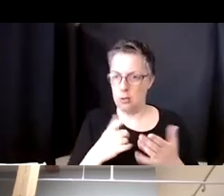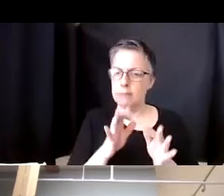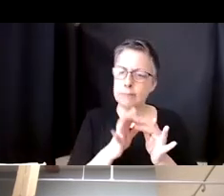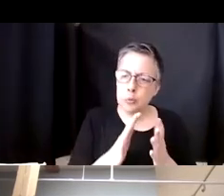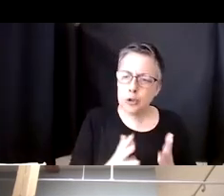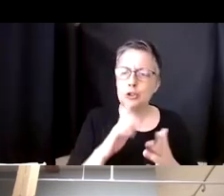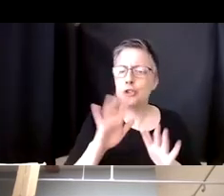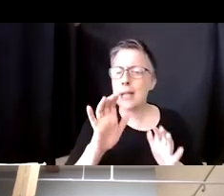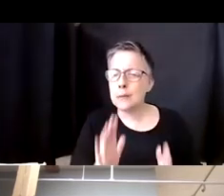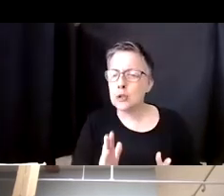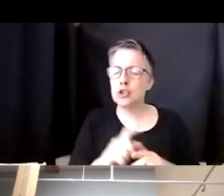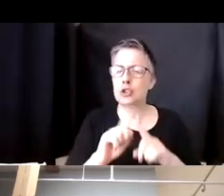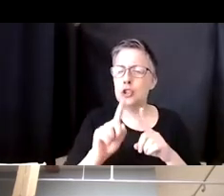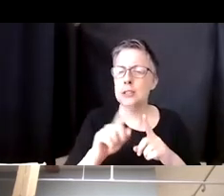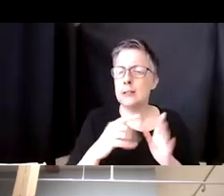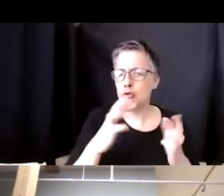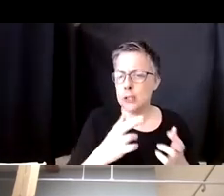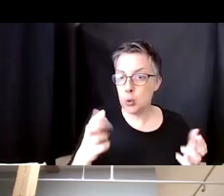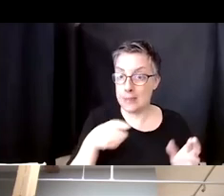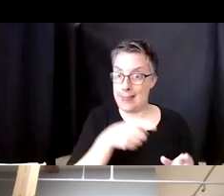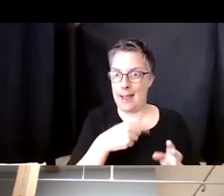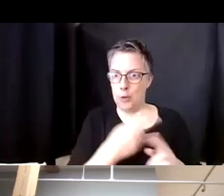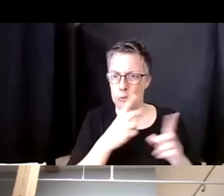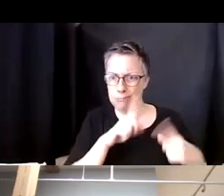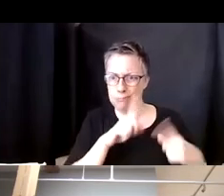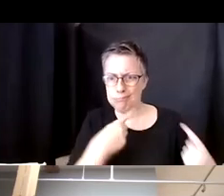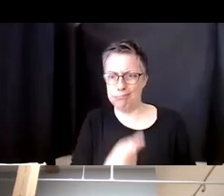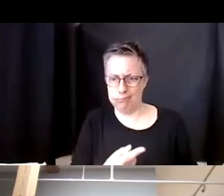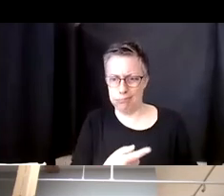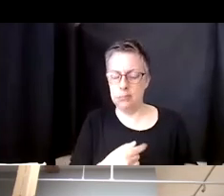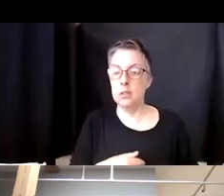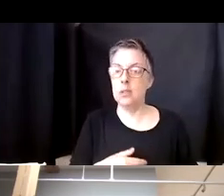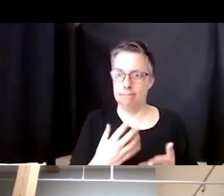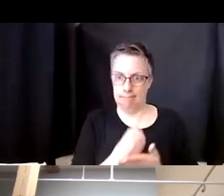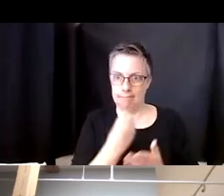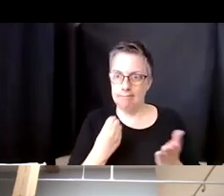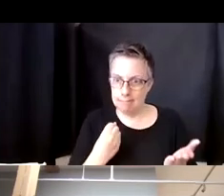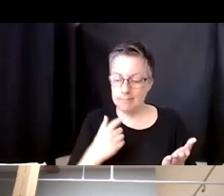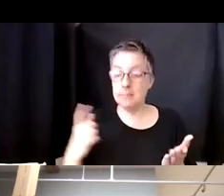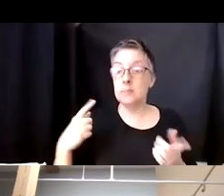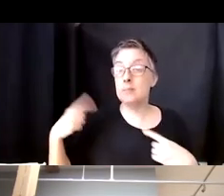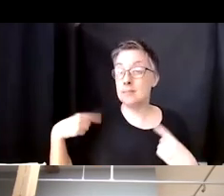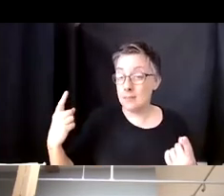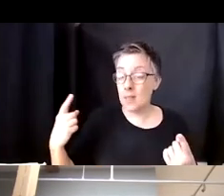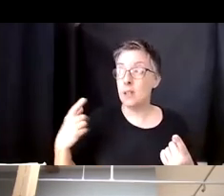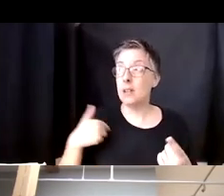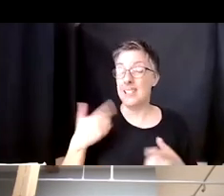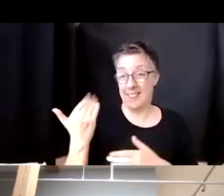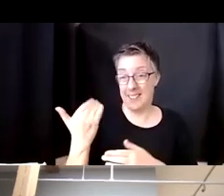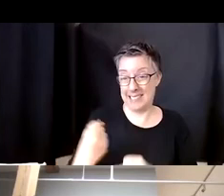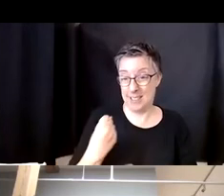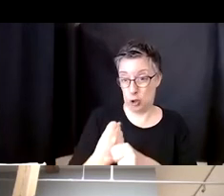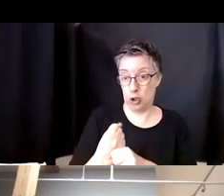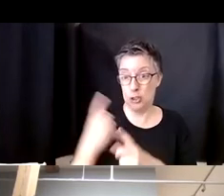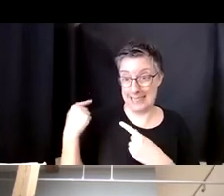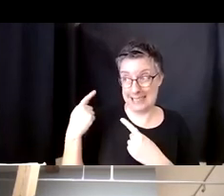and captioners and different resources that they've used over the years. So for the last almost 15 years since I've